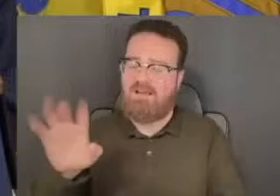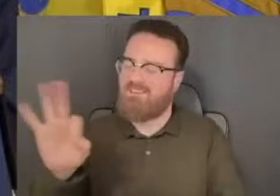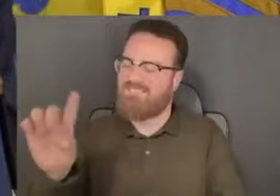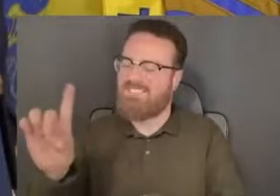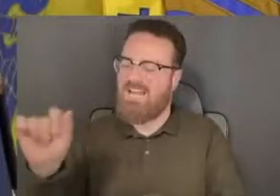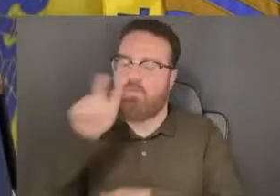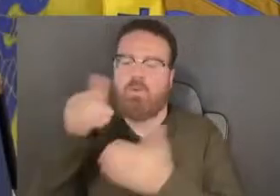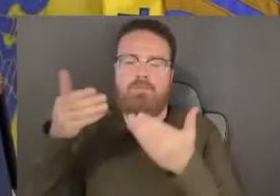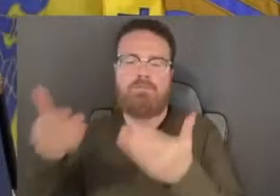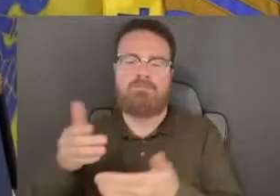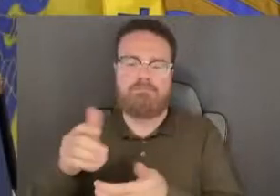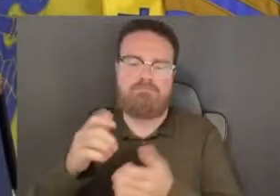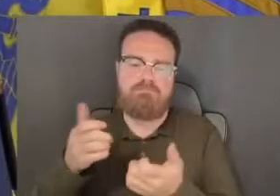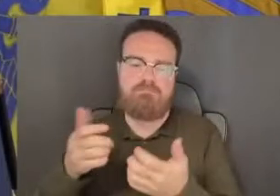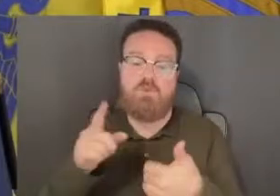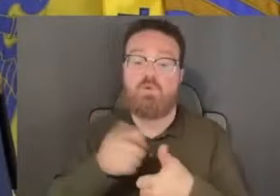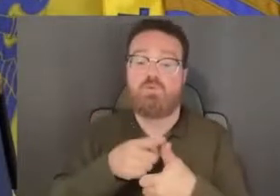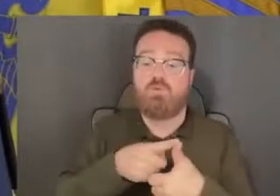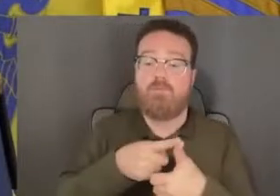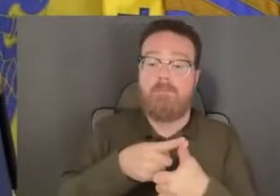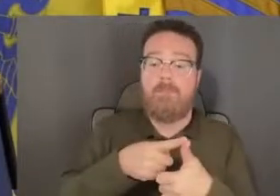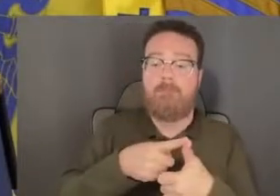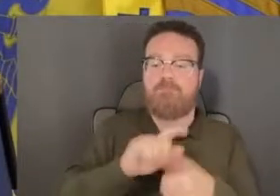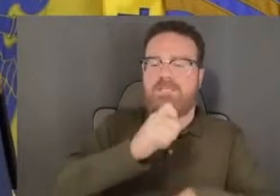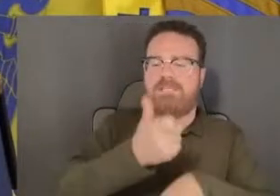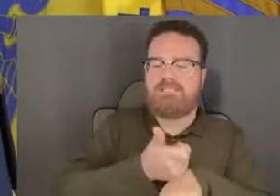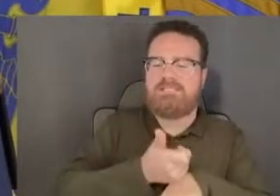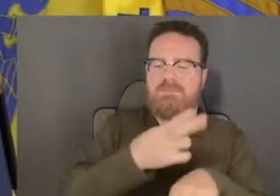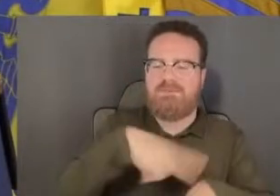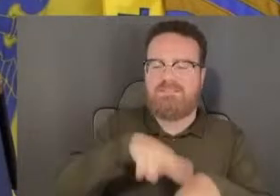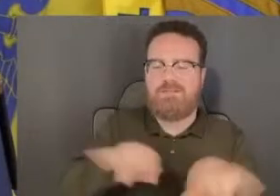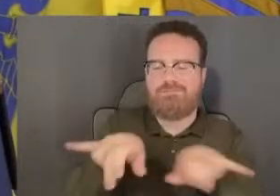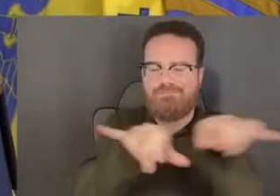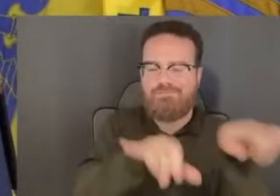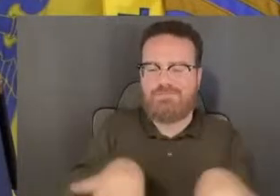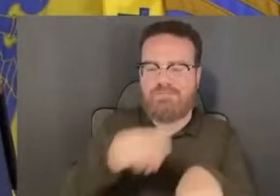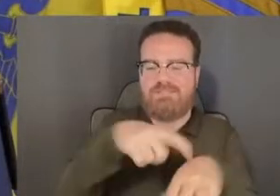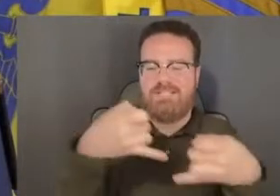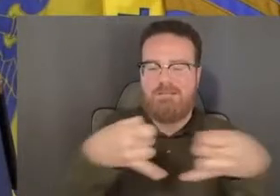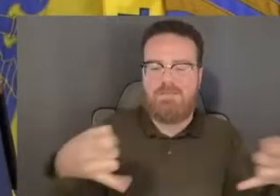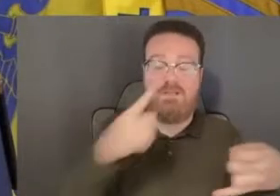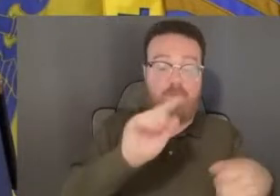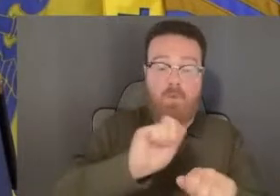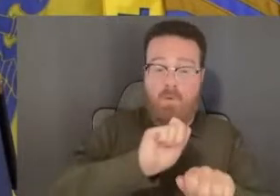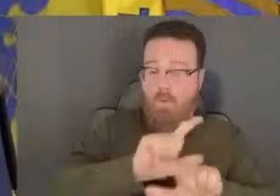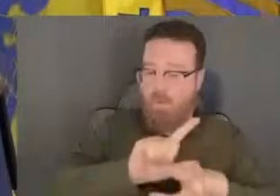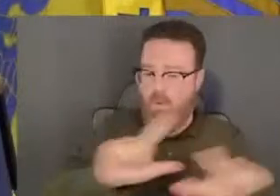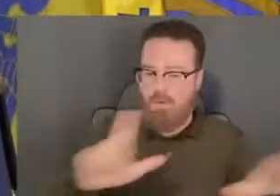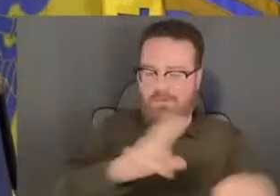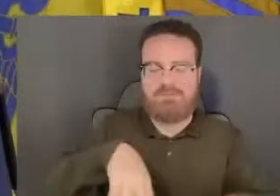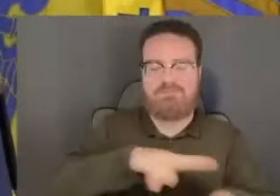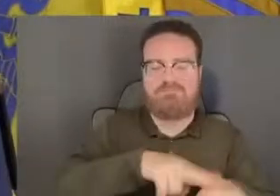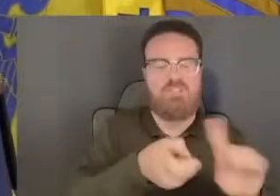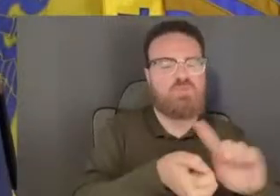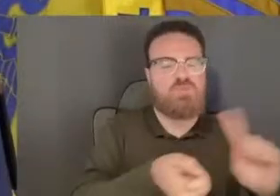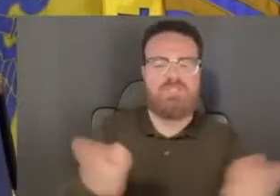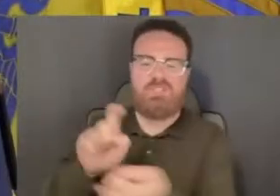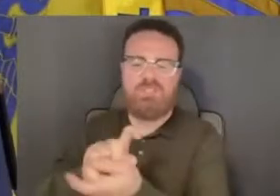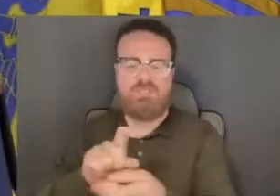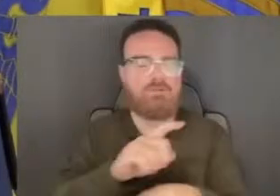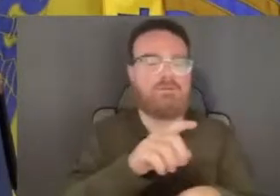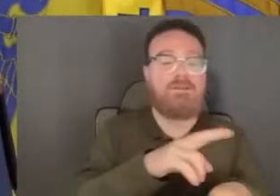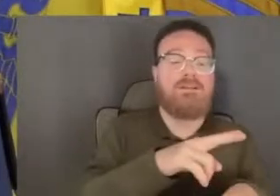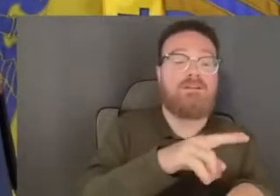for the food industry to transition from petroleum-based food dyes to natural alternatives. Number two,